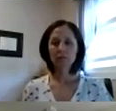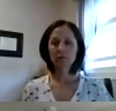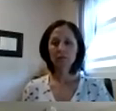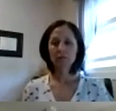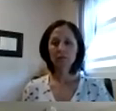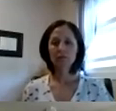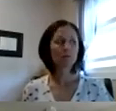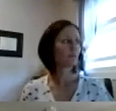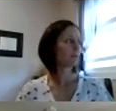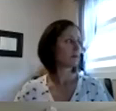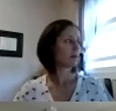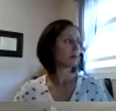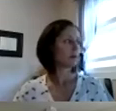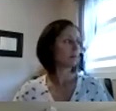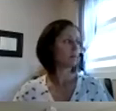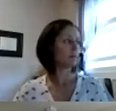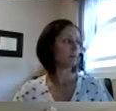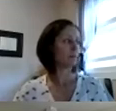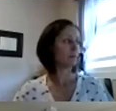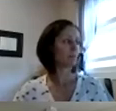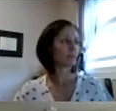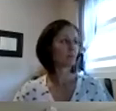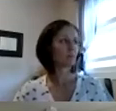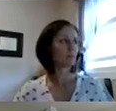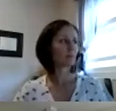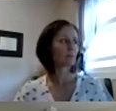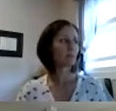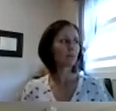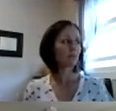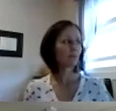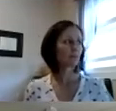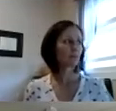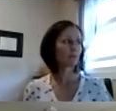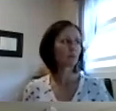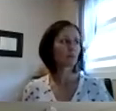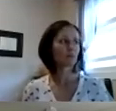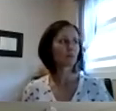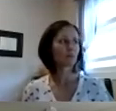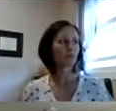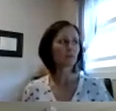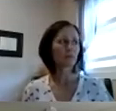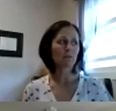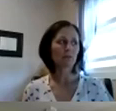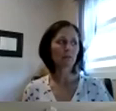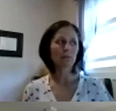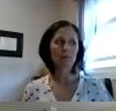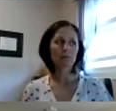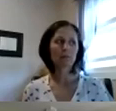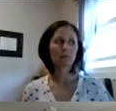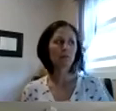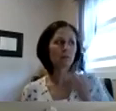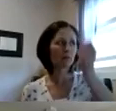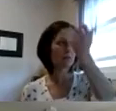that be full-time employment, part-time employment, or contract employment. And then we're trying to keep